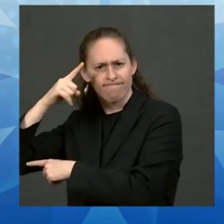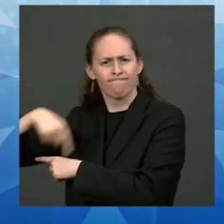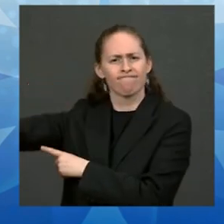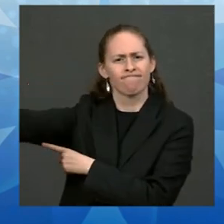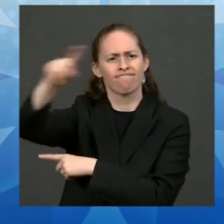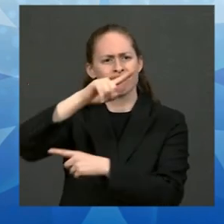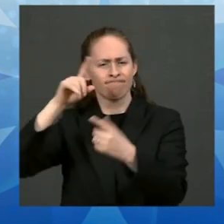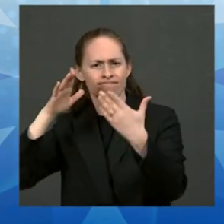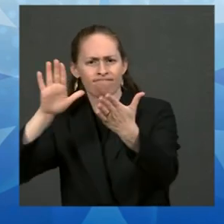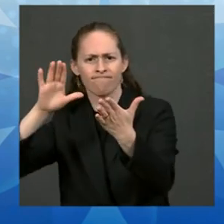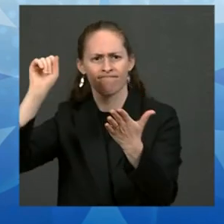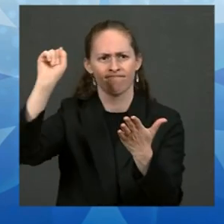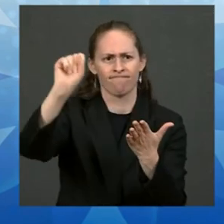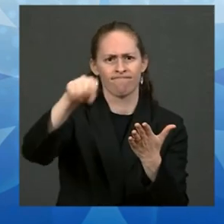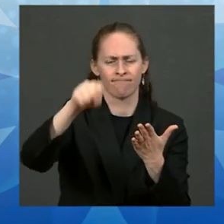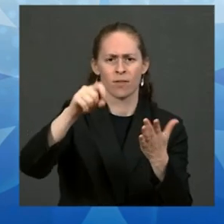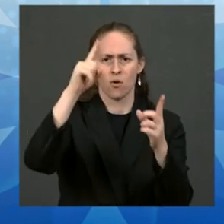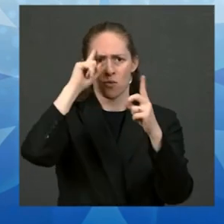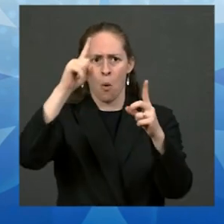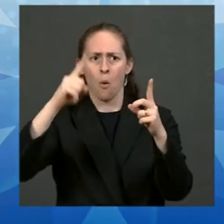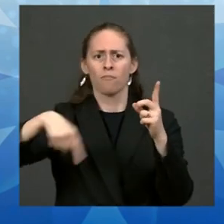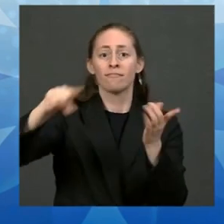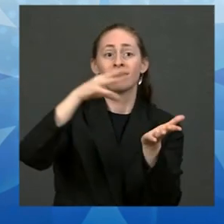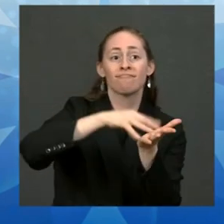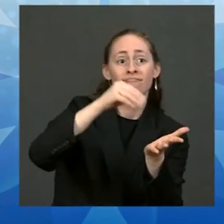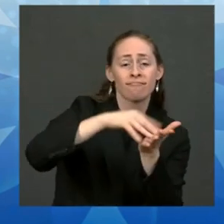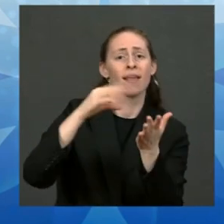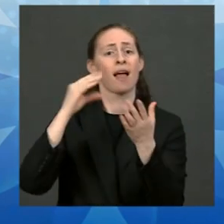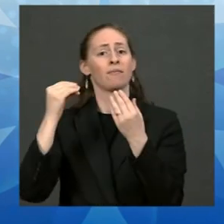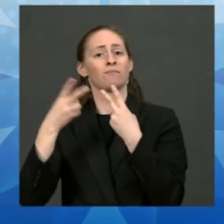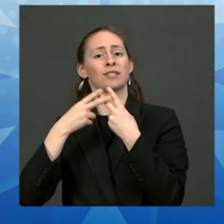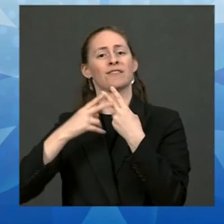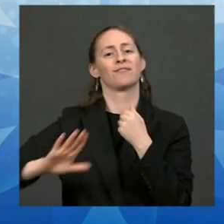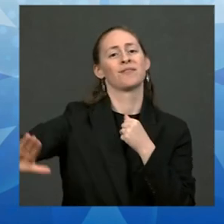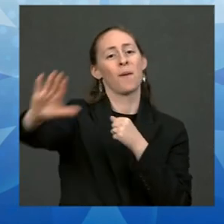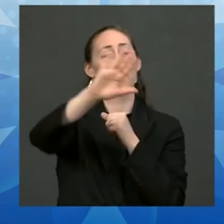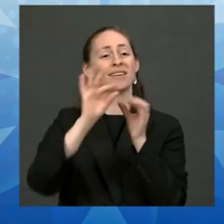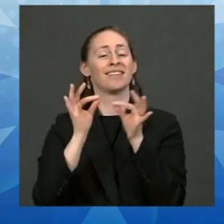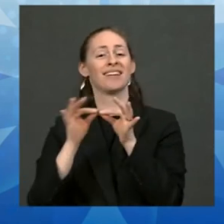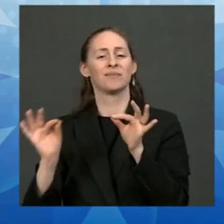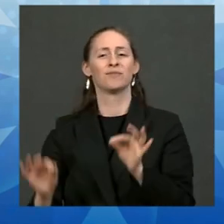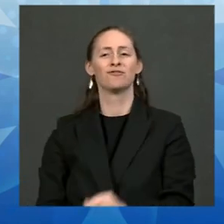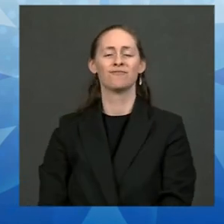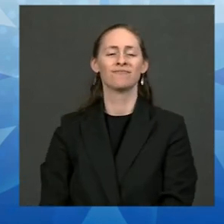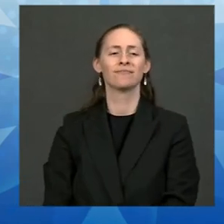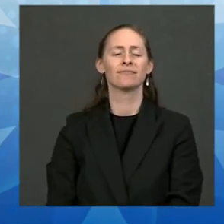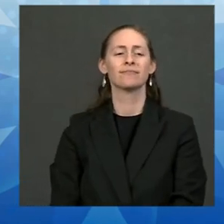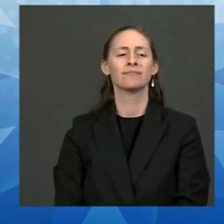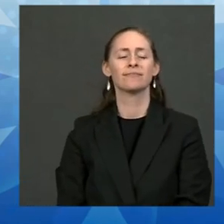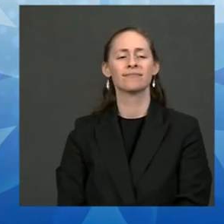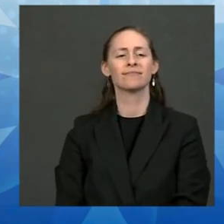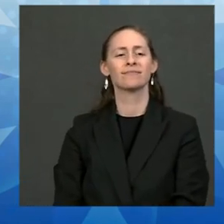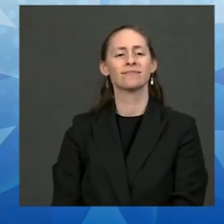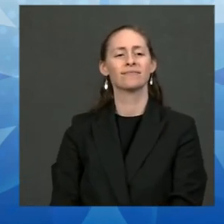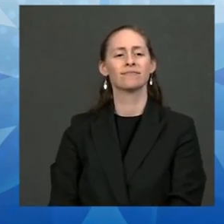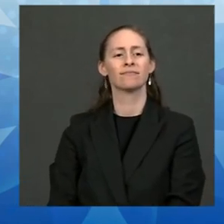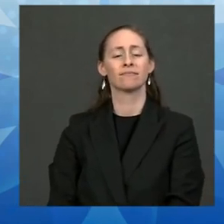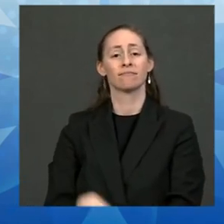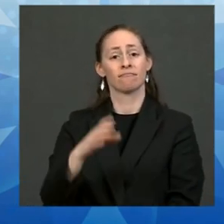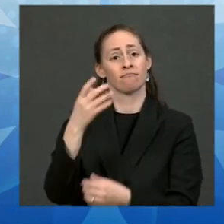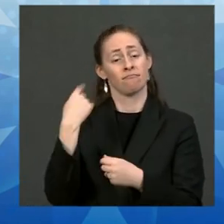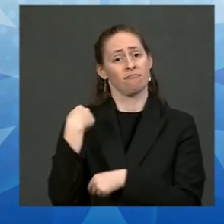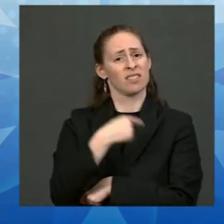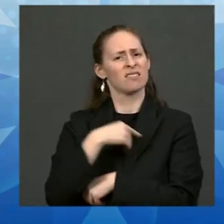and preservation of Native American languages. We have an obligation to heal